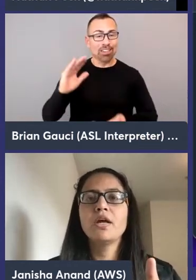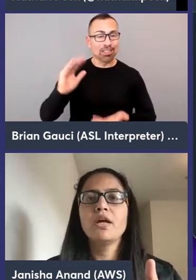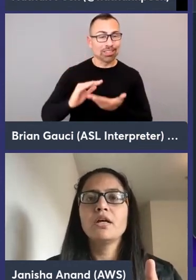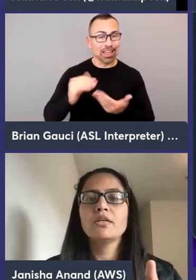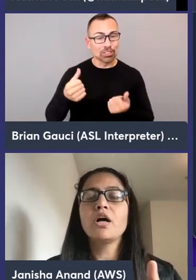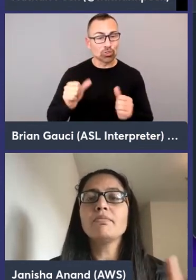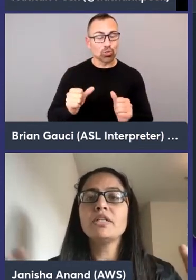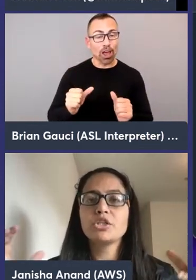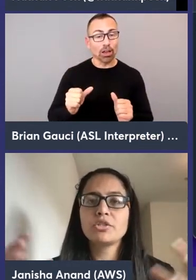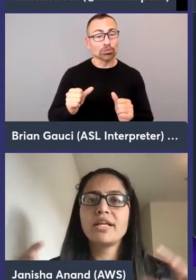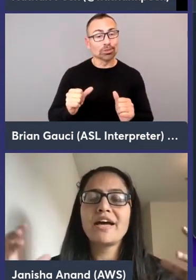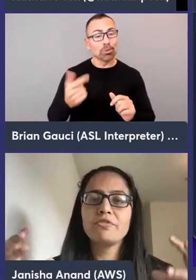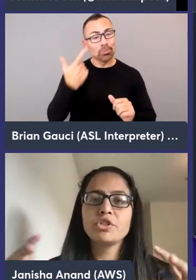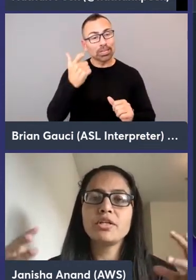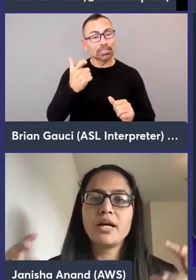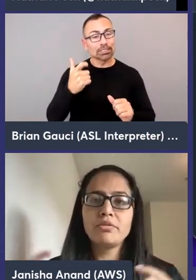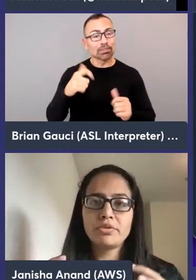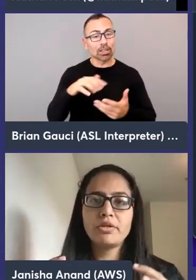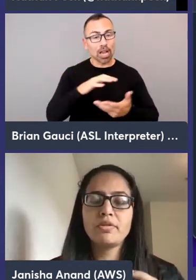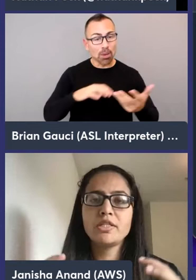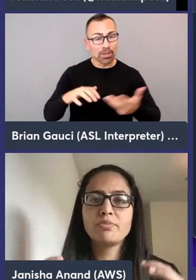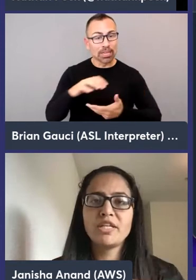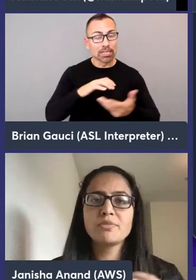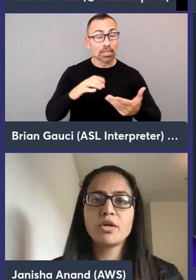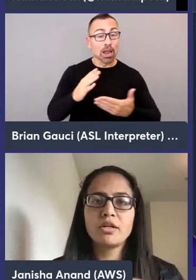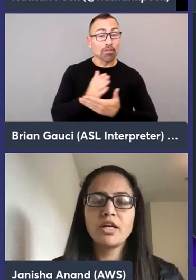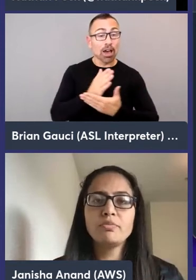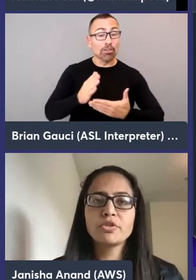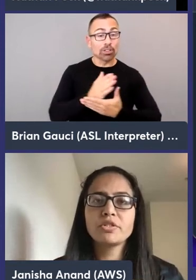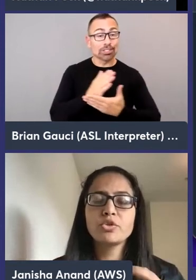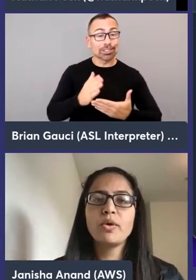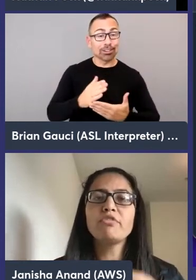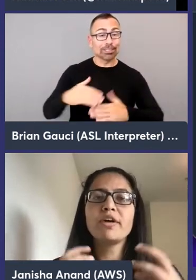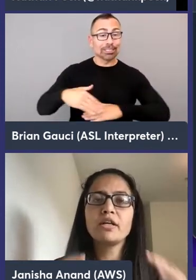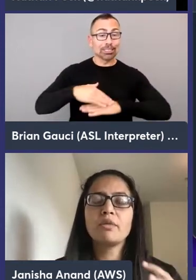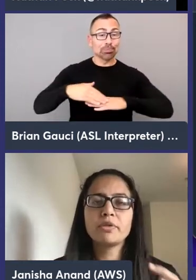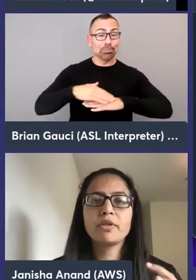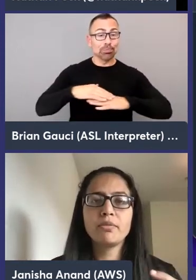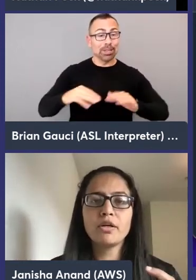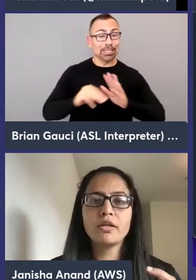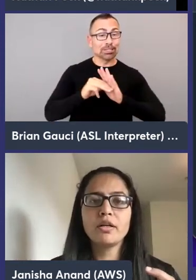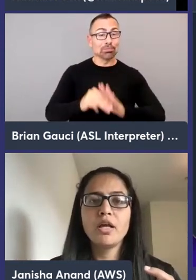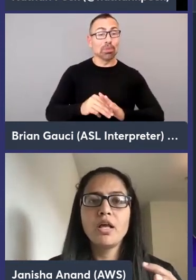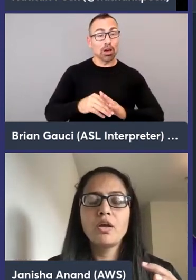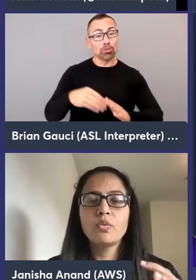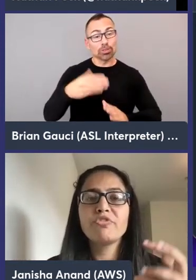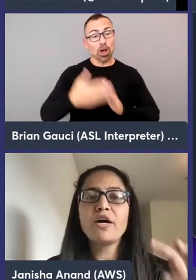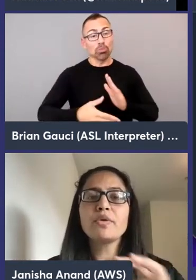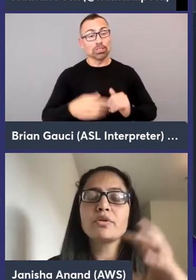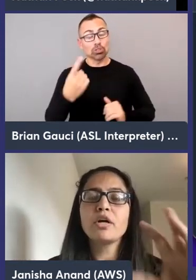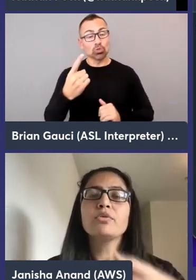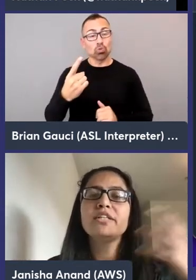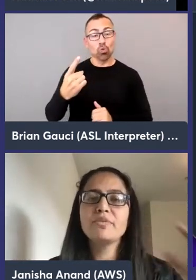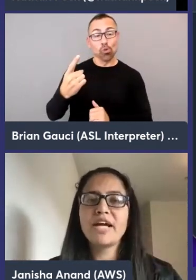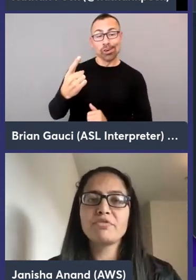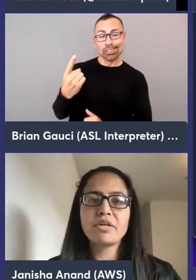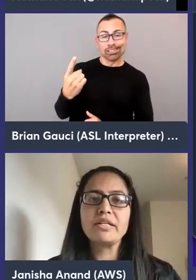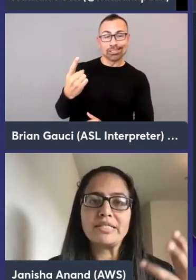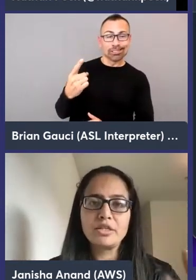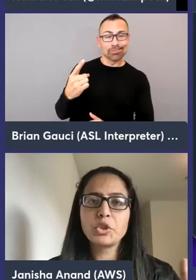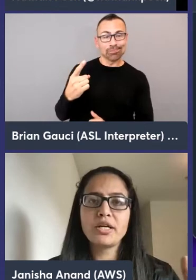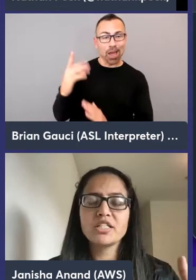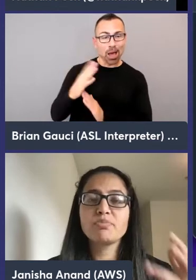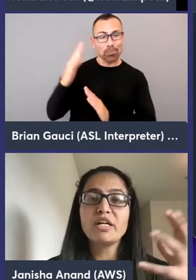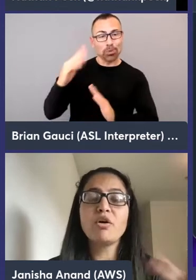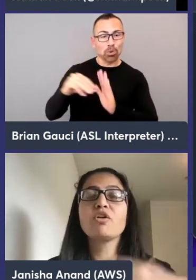the combination and averaging out these base model outputs into one final optimal model, we found out not only did we have to run